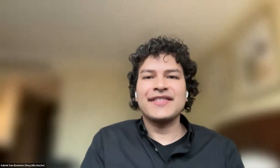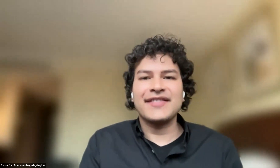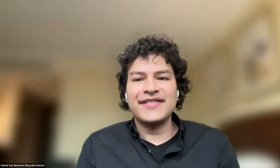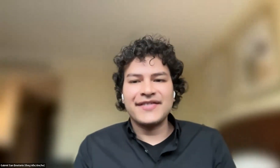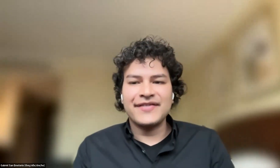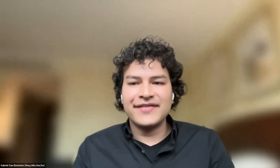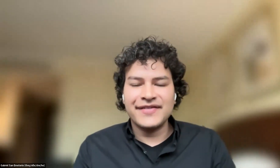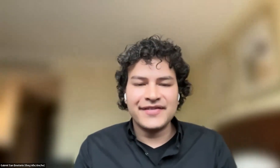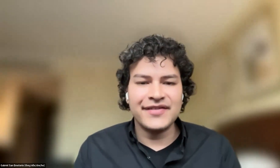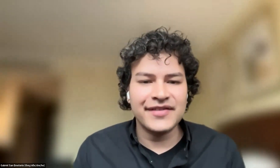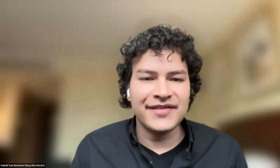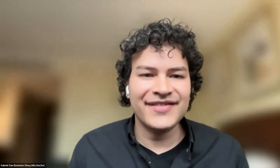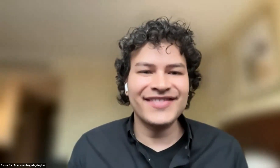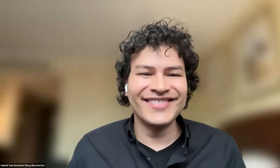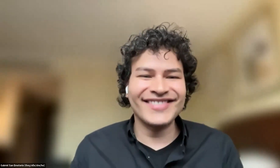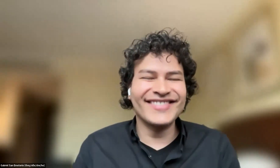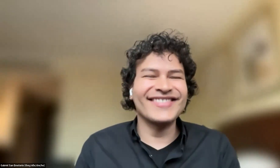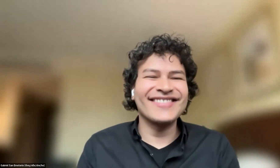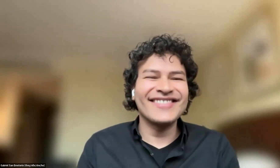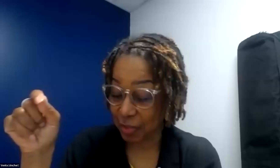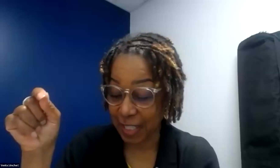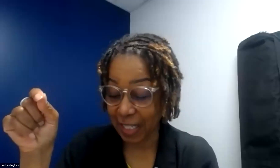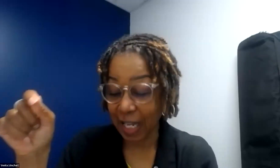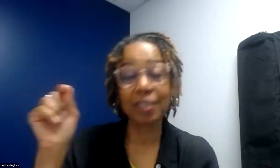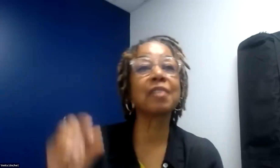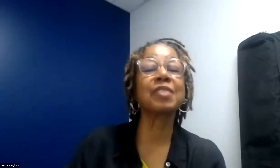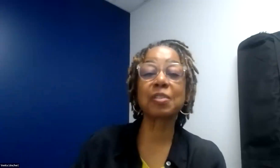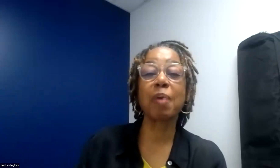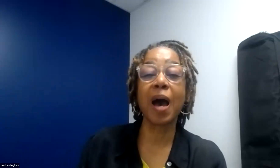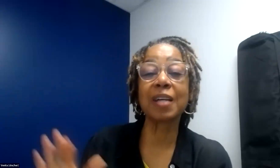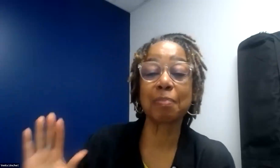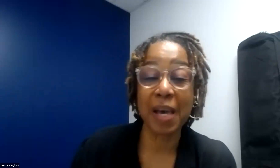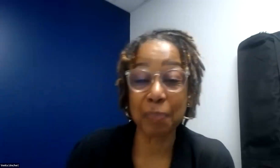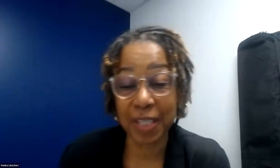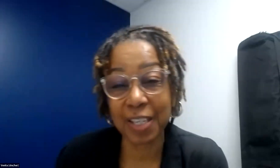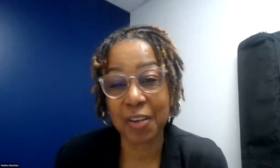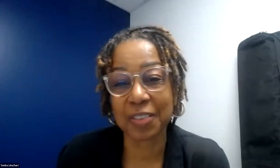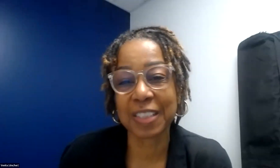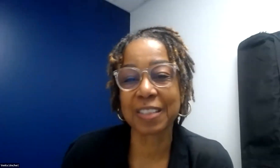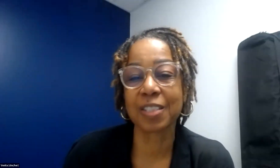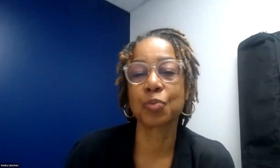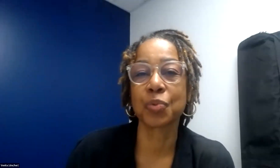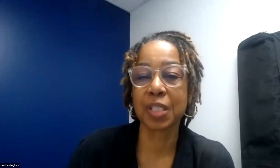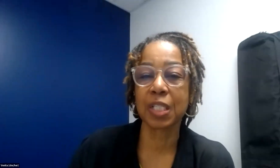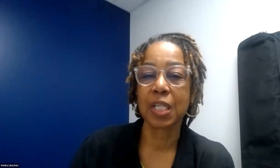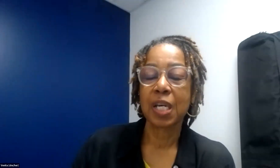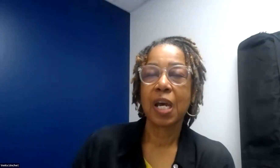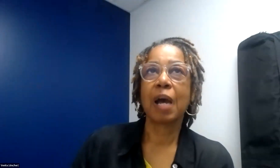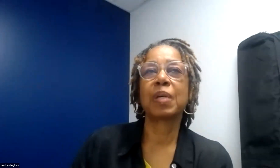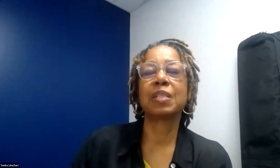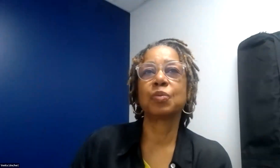Gabriel, that was so good. Thank you so much for that. I love this pod mapping, y'all. This is